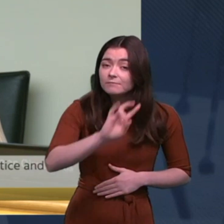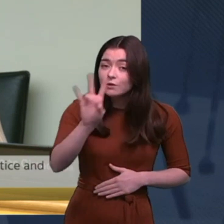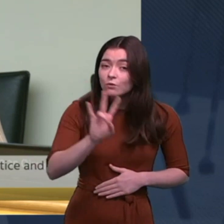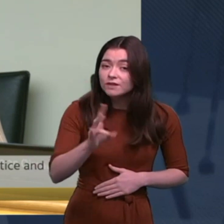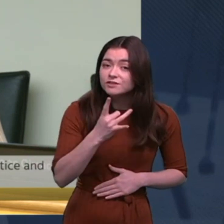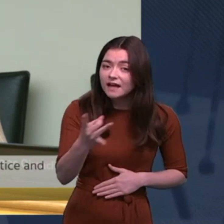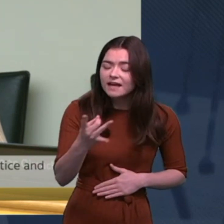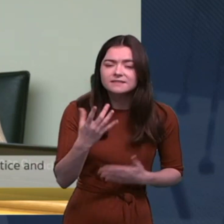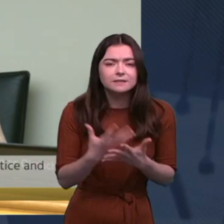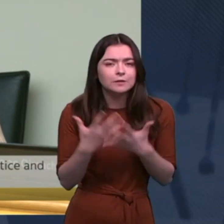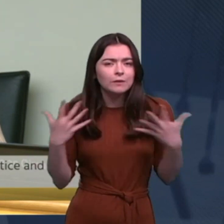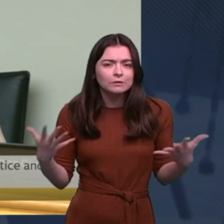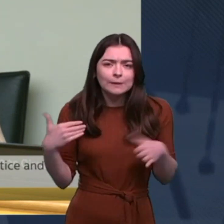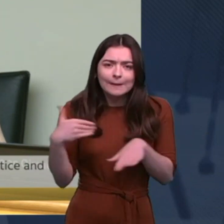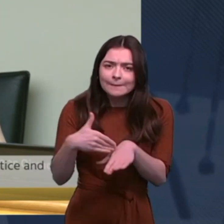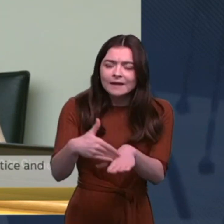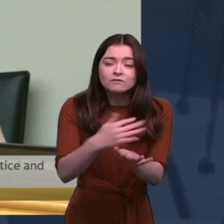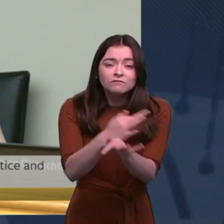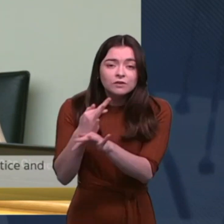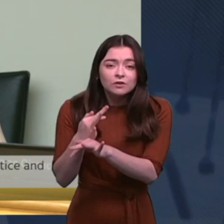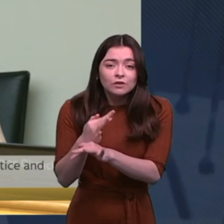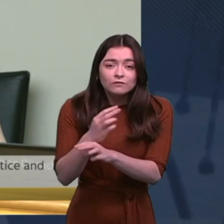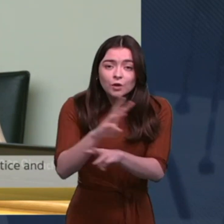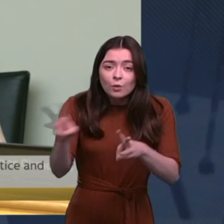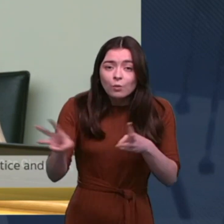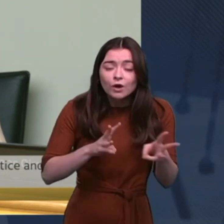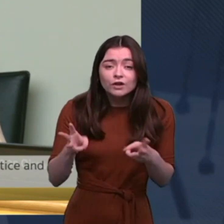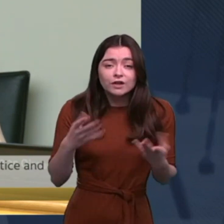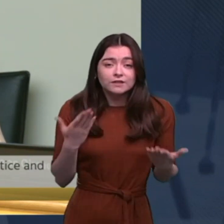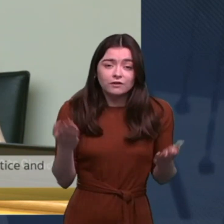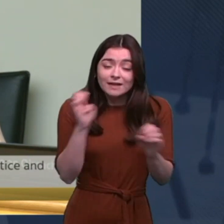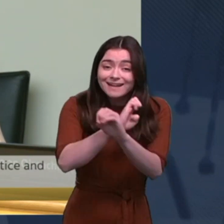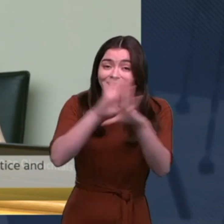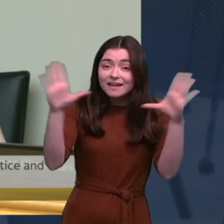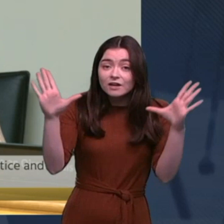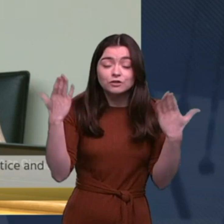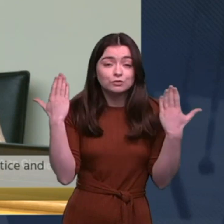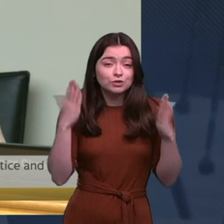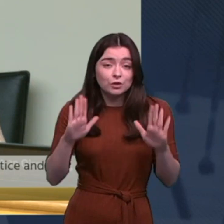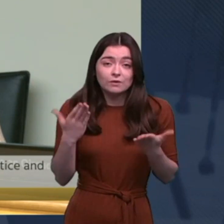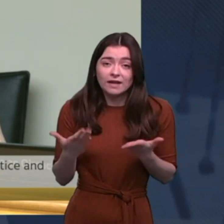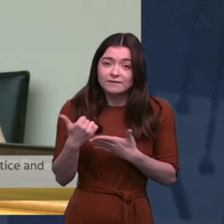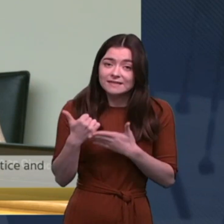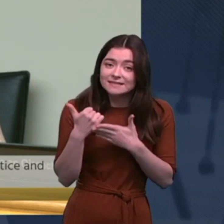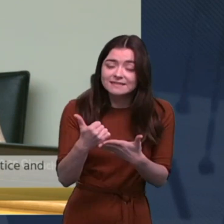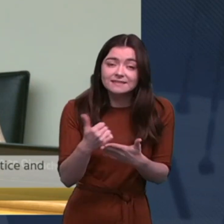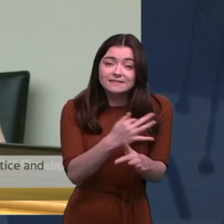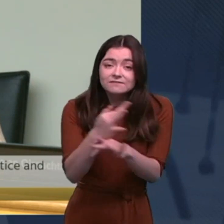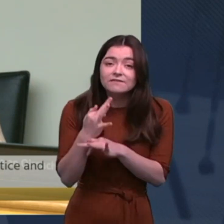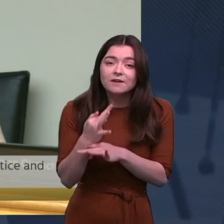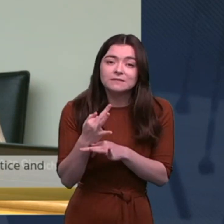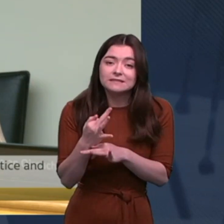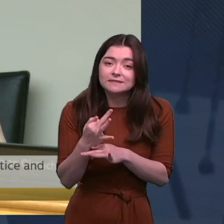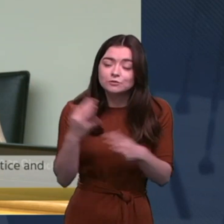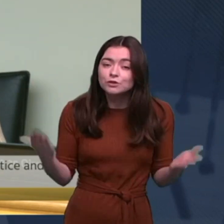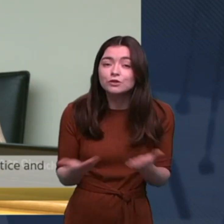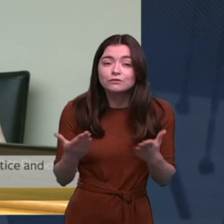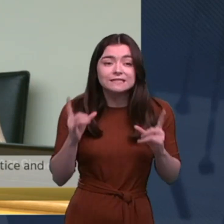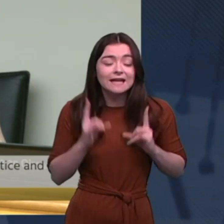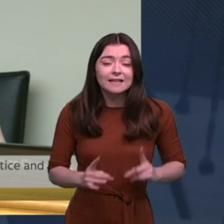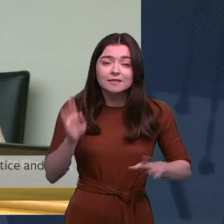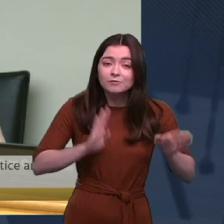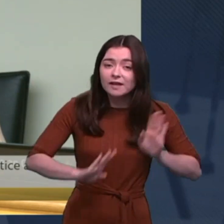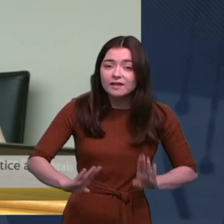the scale and impact of your work, I think, is clear, and you've outlined how your programmes assist parents to encourage healthy behaviour and emotions in children with